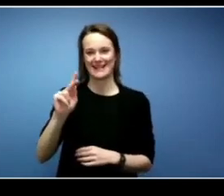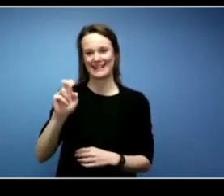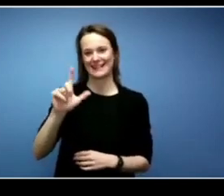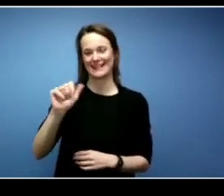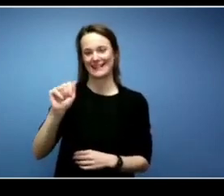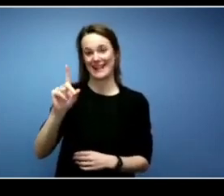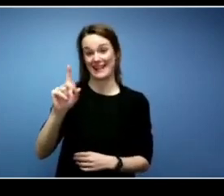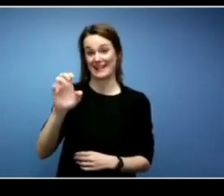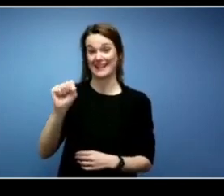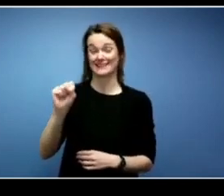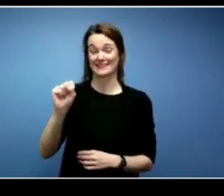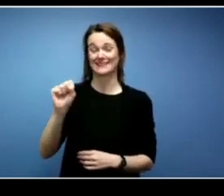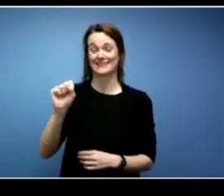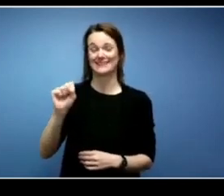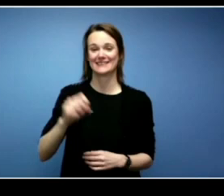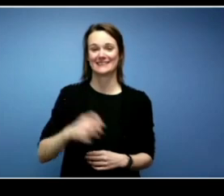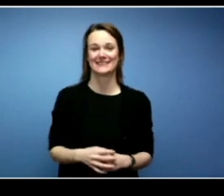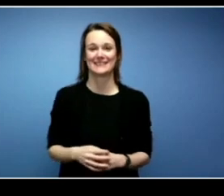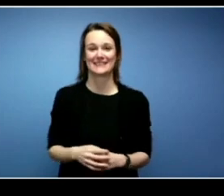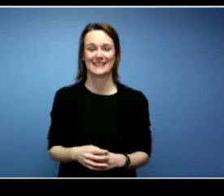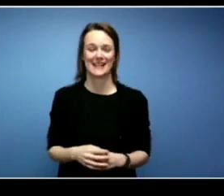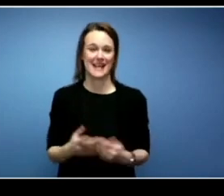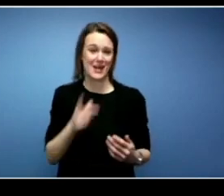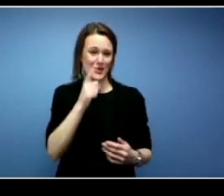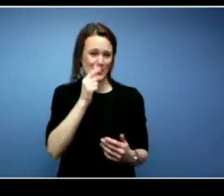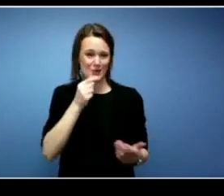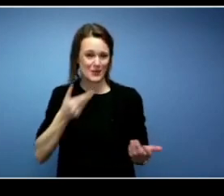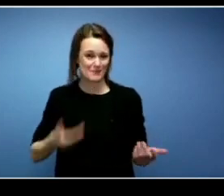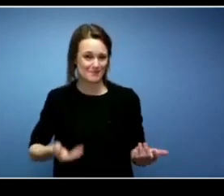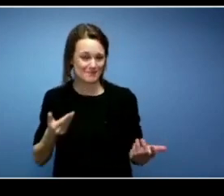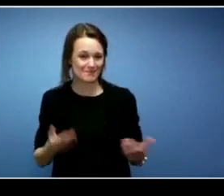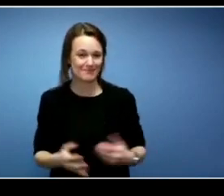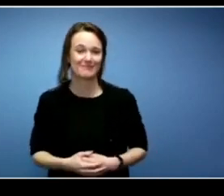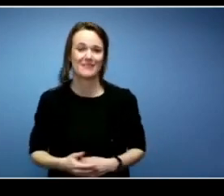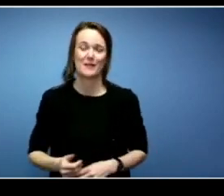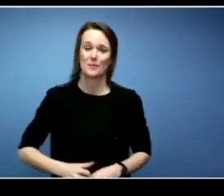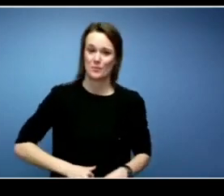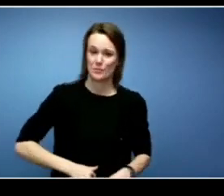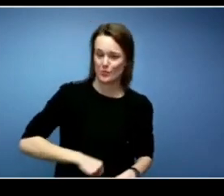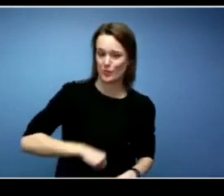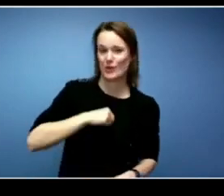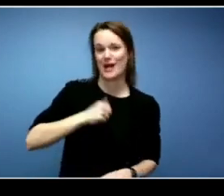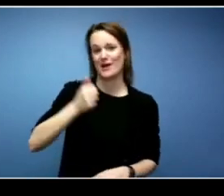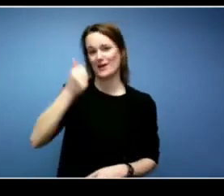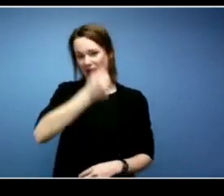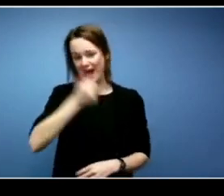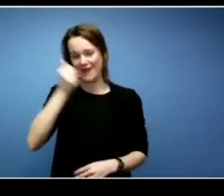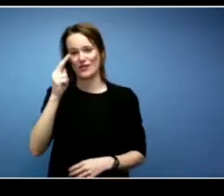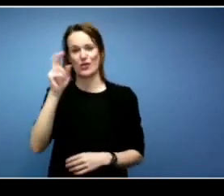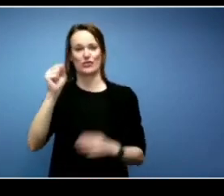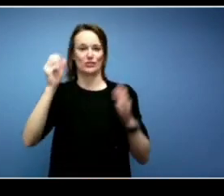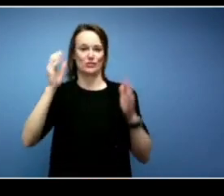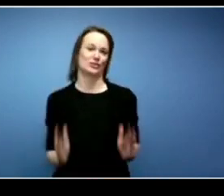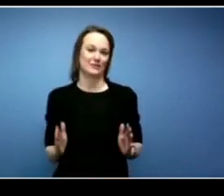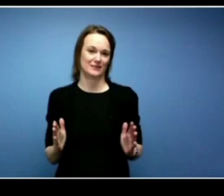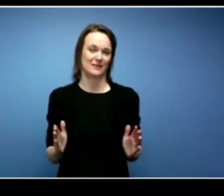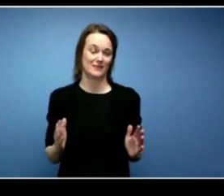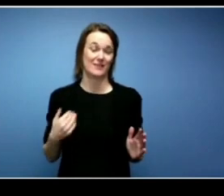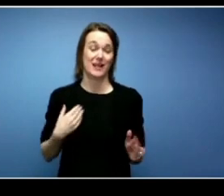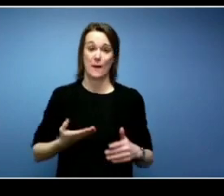And I would describe myself as a proud African Nova Scotian who was born and